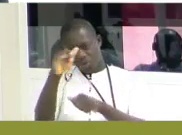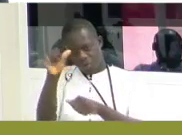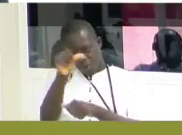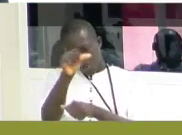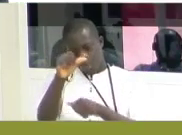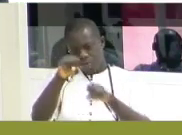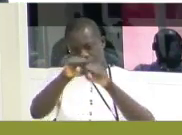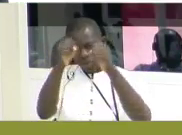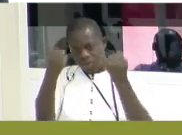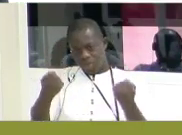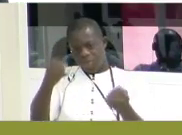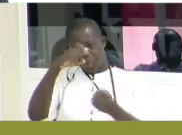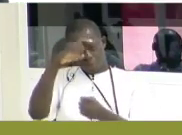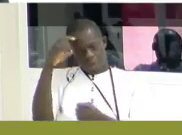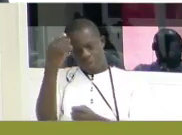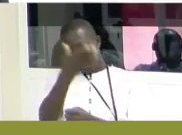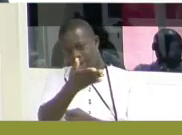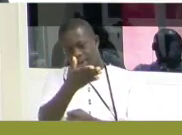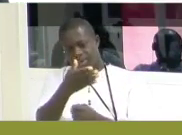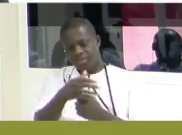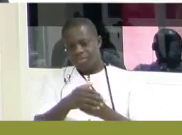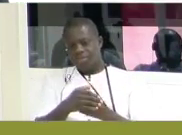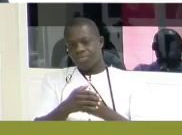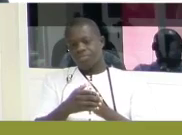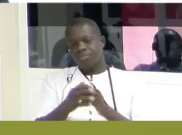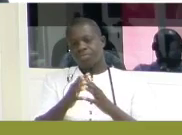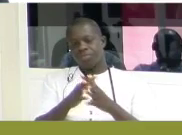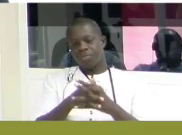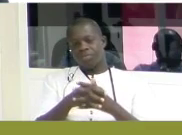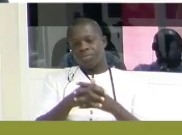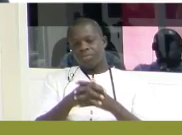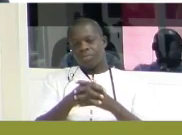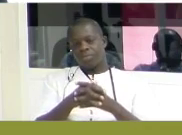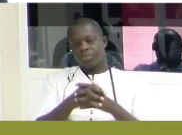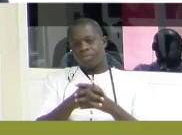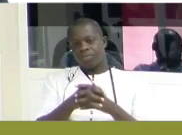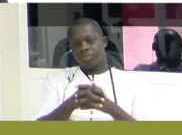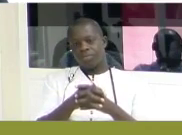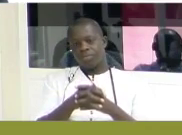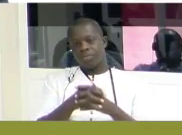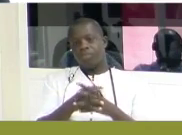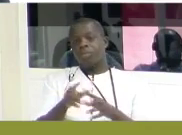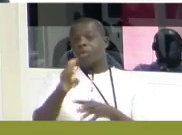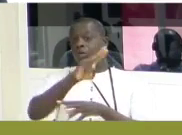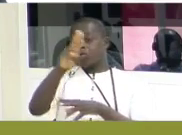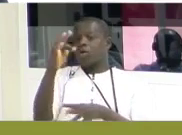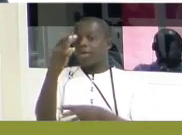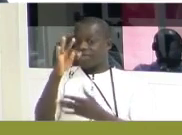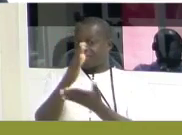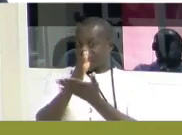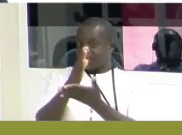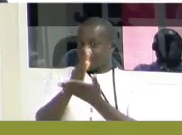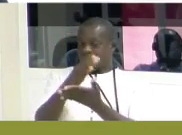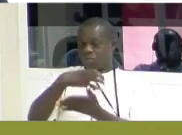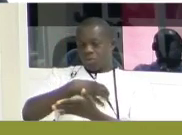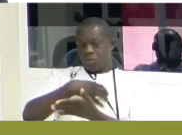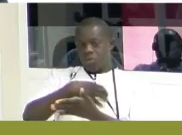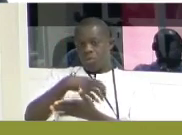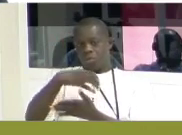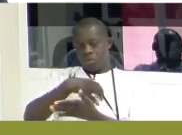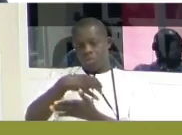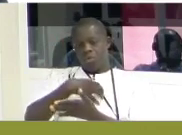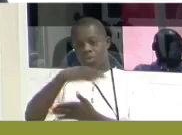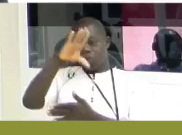Well, that was not my choice, because if I had wanted that job, I would have moved a long time ago, because I